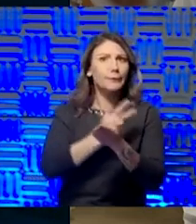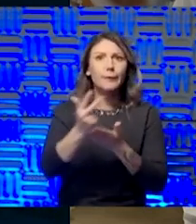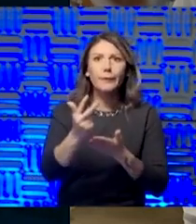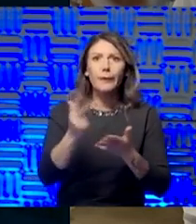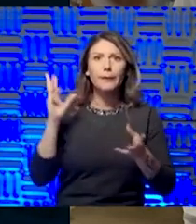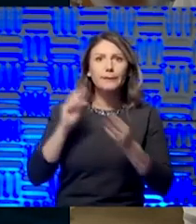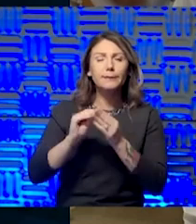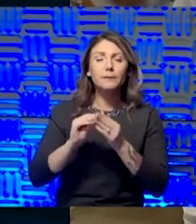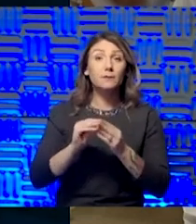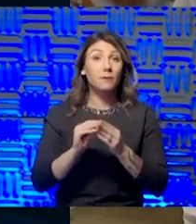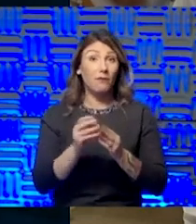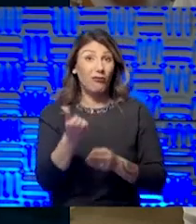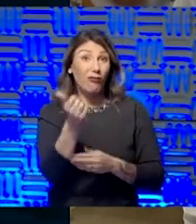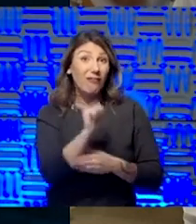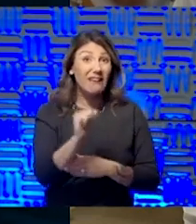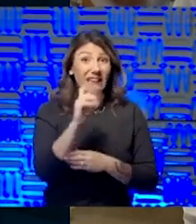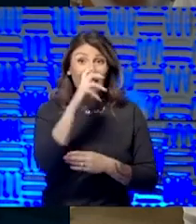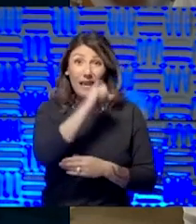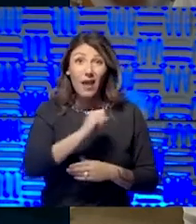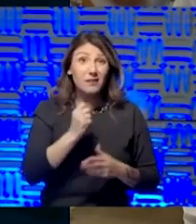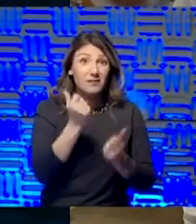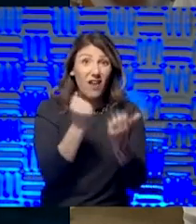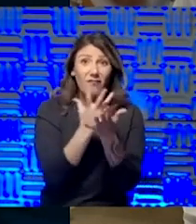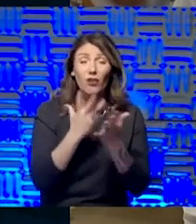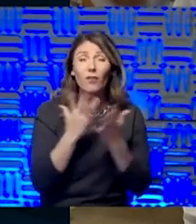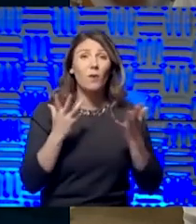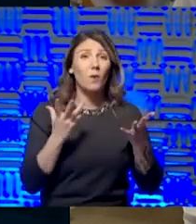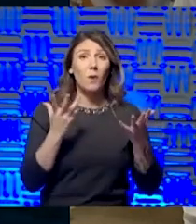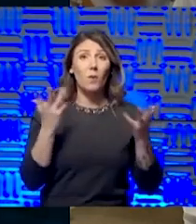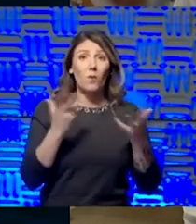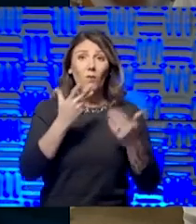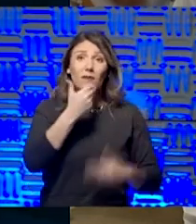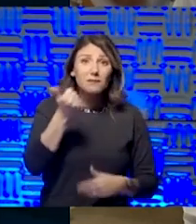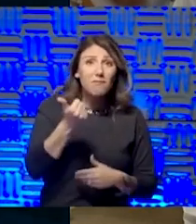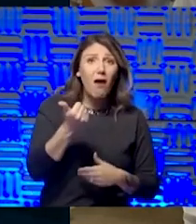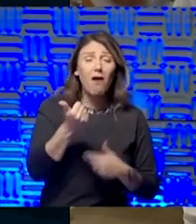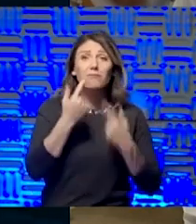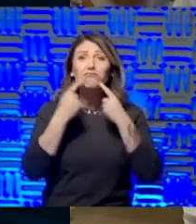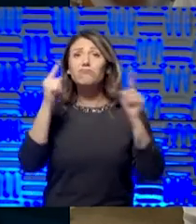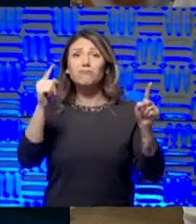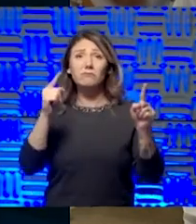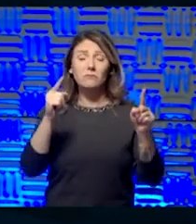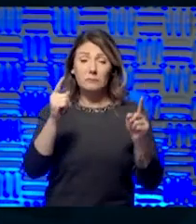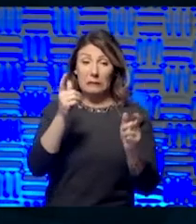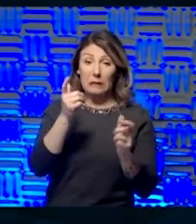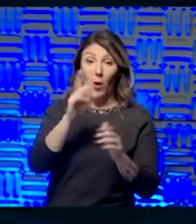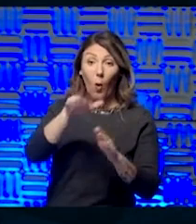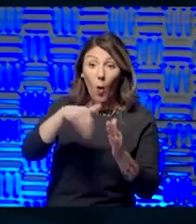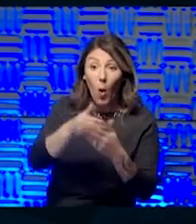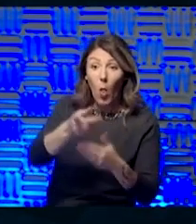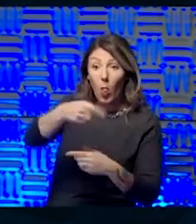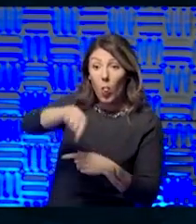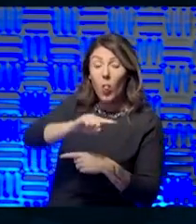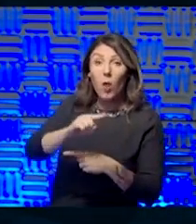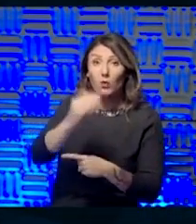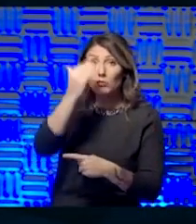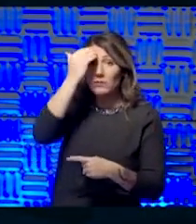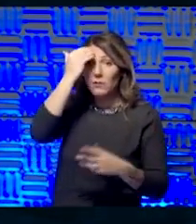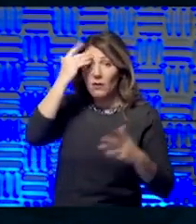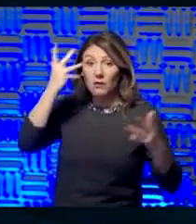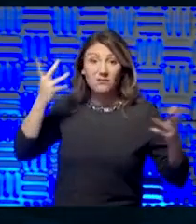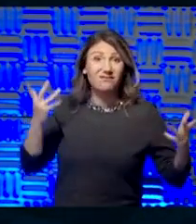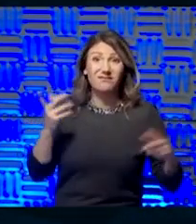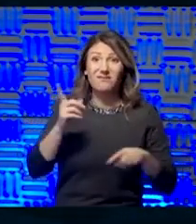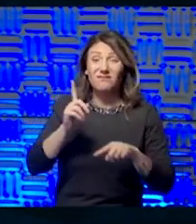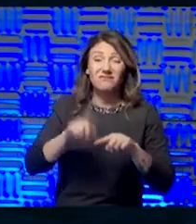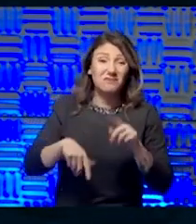there any guess of all these things we're doing, what works best? And every single one of them acknowledged, they just can't tell. So